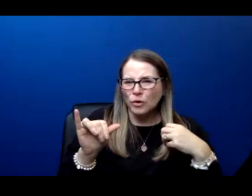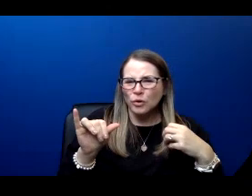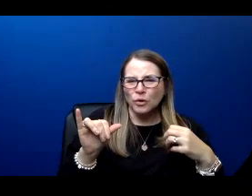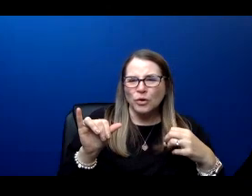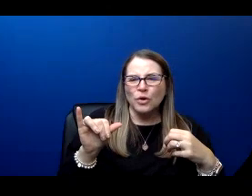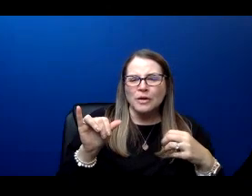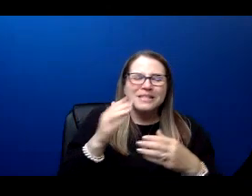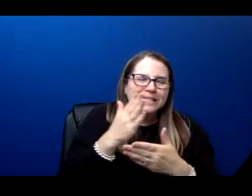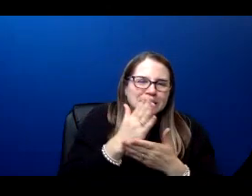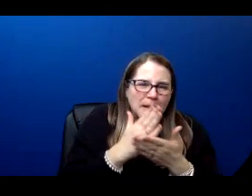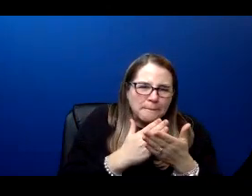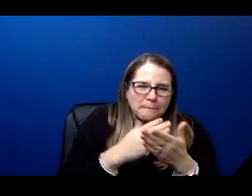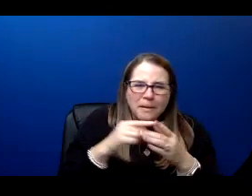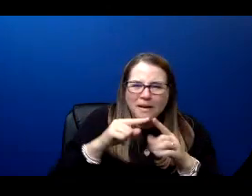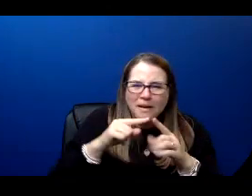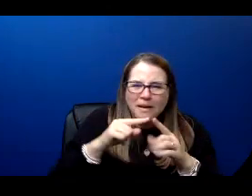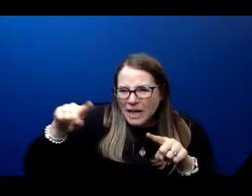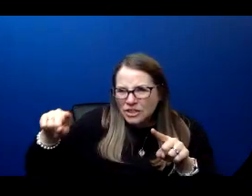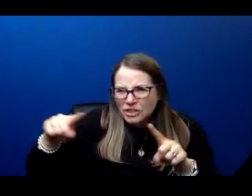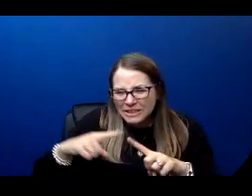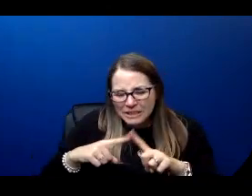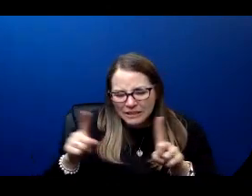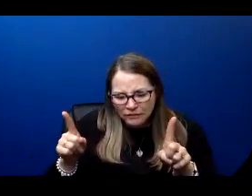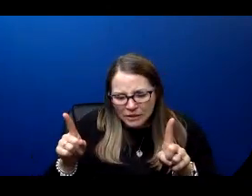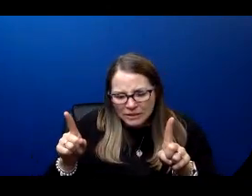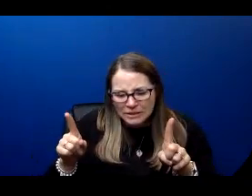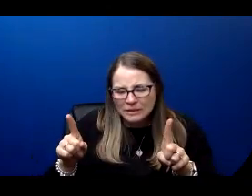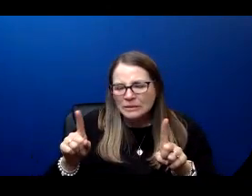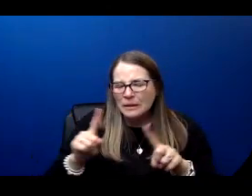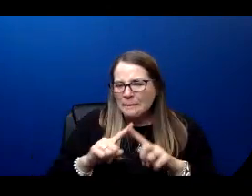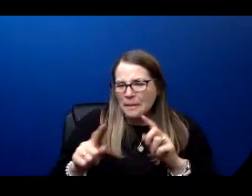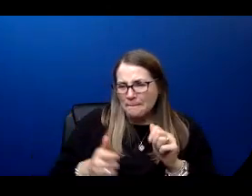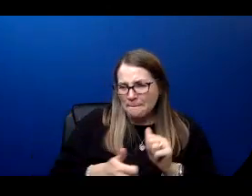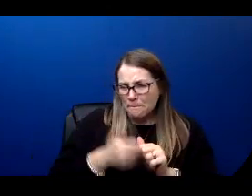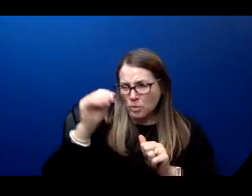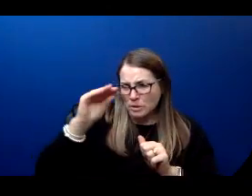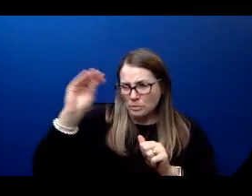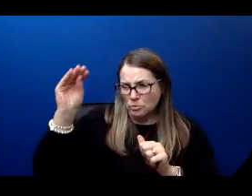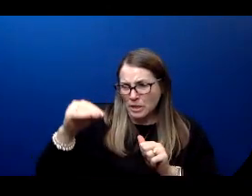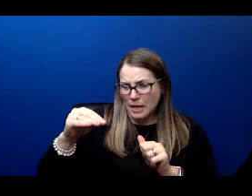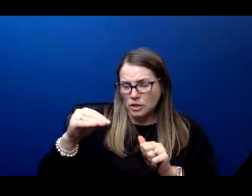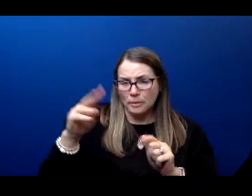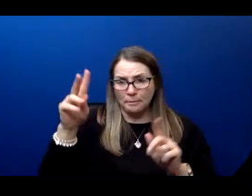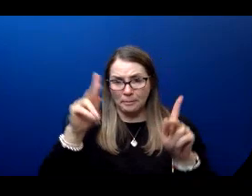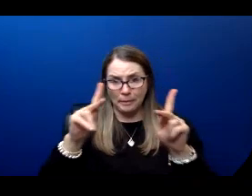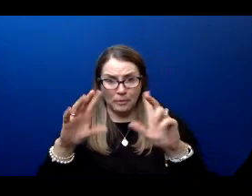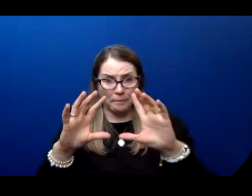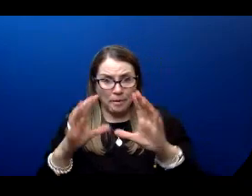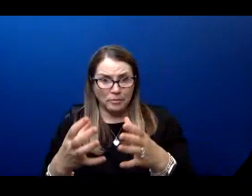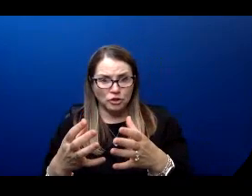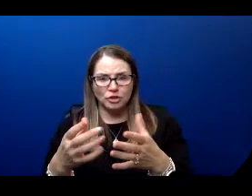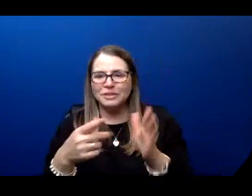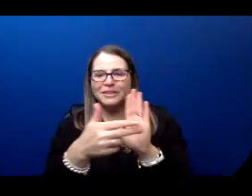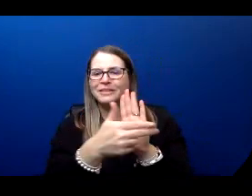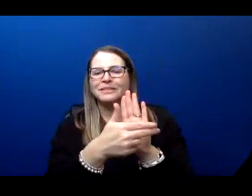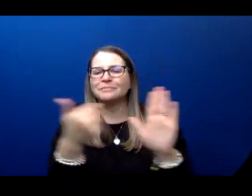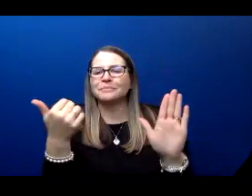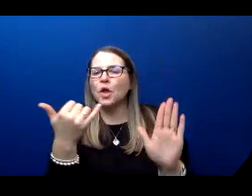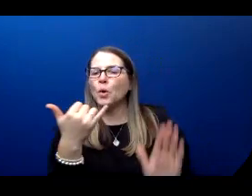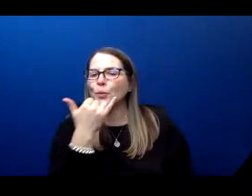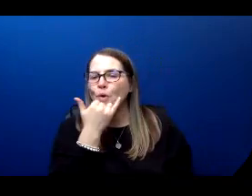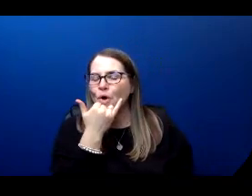there are some variations and some differences there, 9 times out of 10, we are dealing with people in this population who are being misdiagnosed.